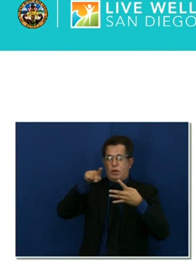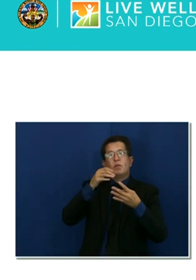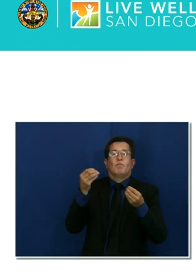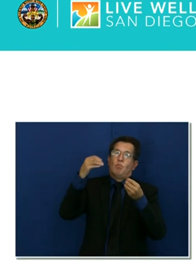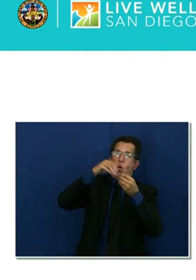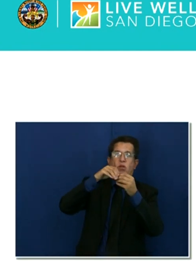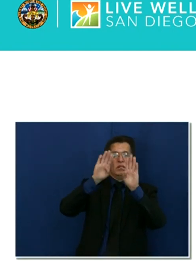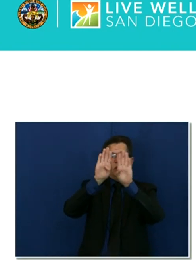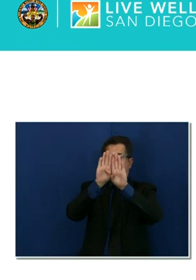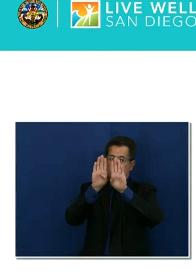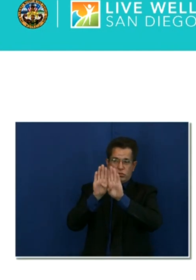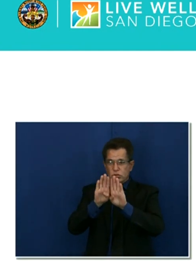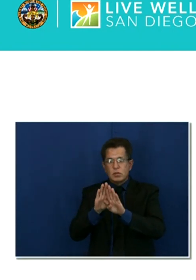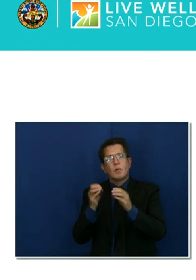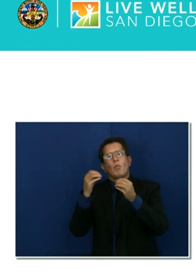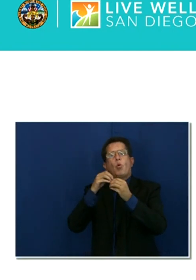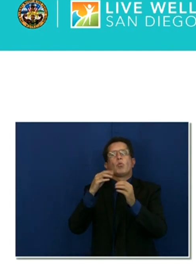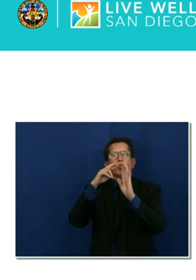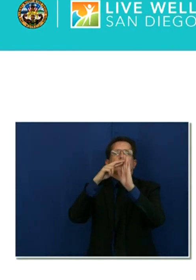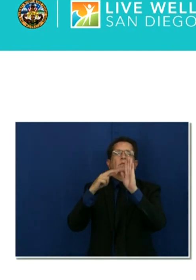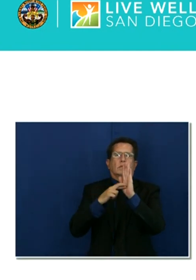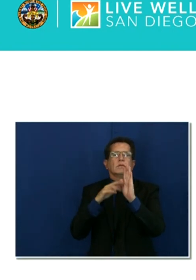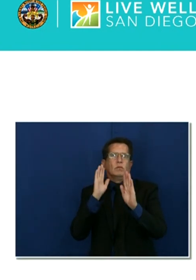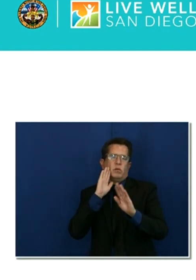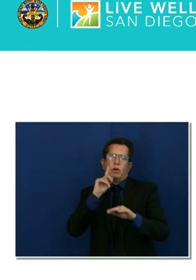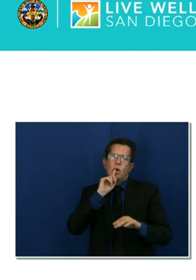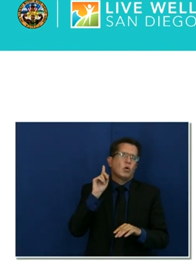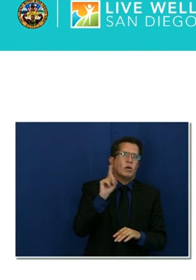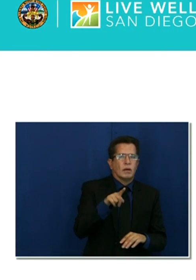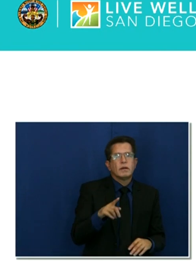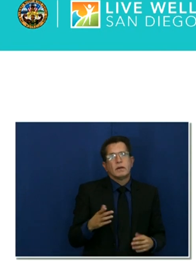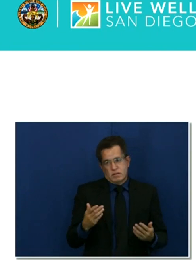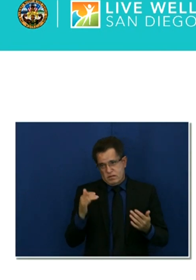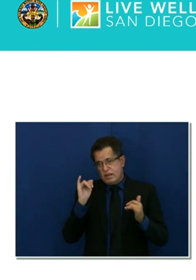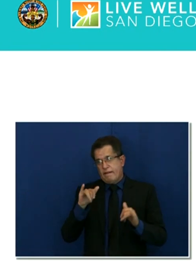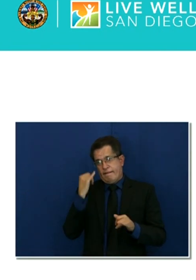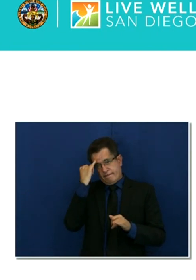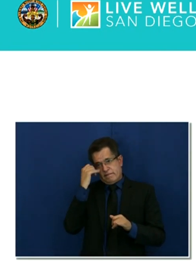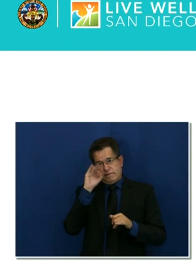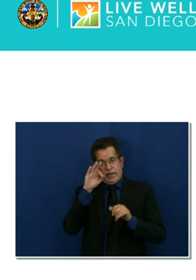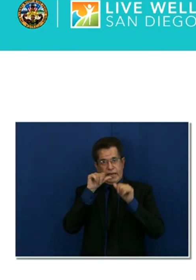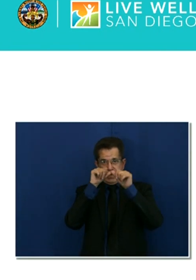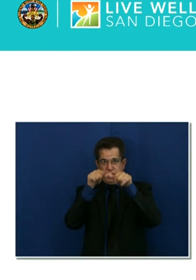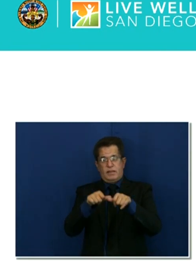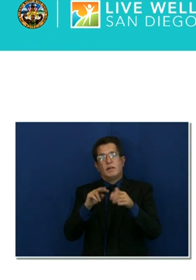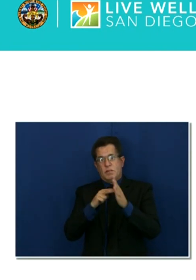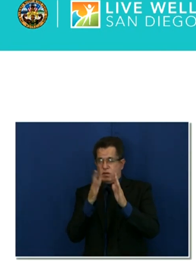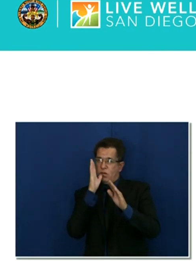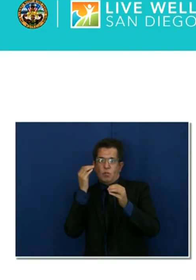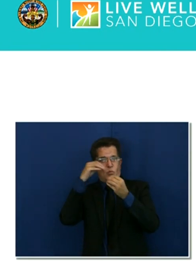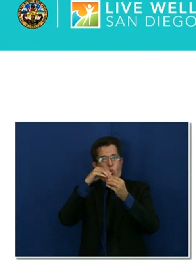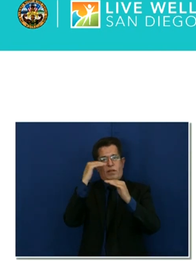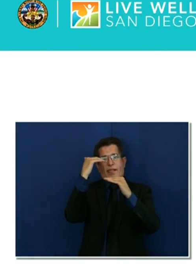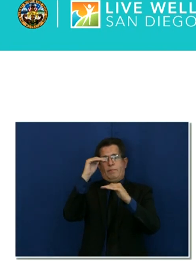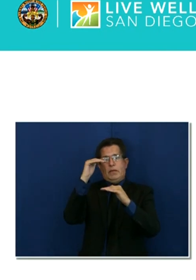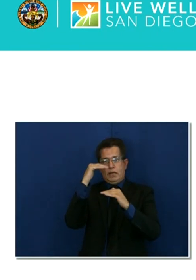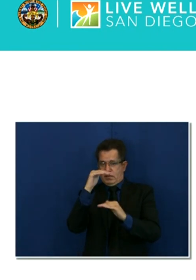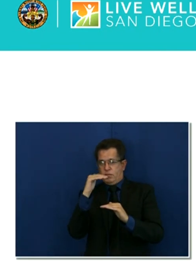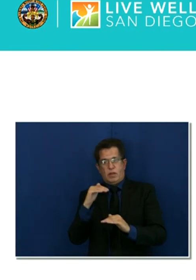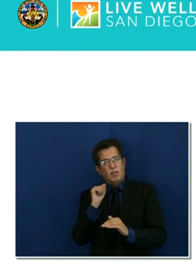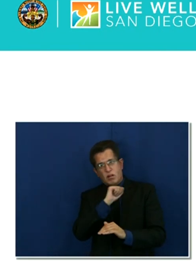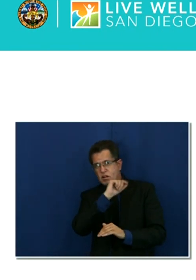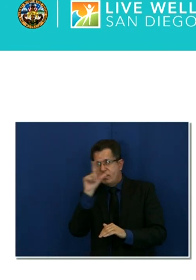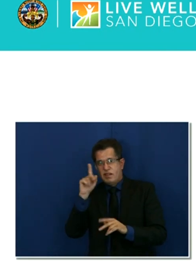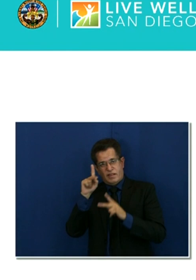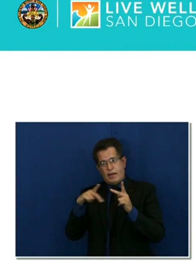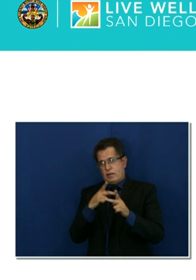imposed. Now, if the trend continues, as you see in this slide, it means that there would be more restrictions of activities across